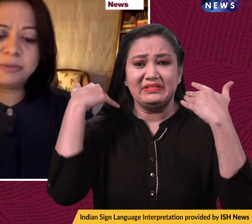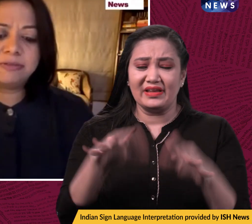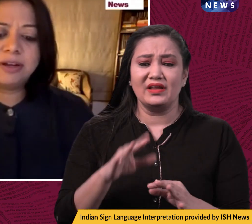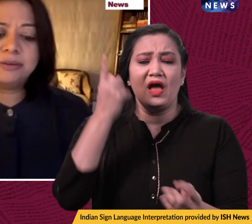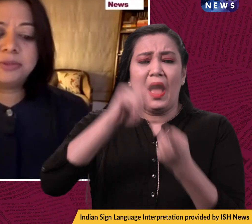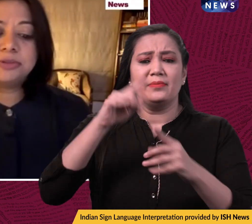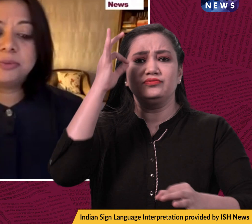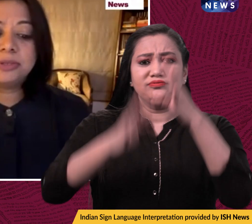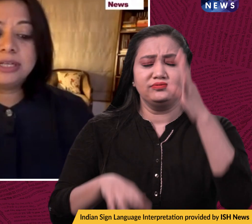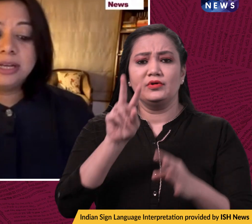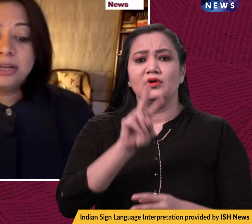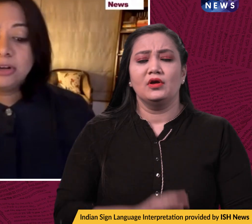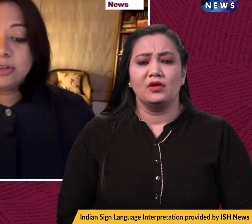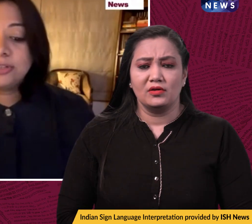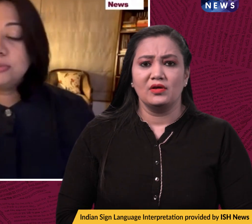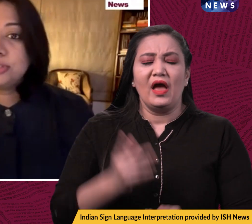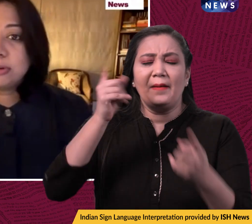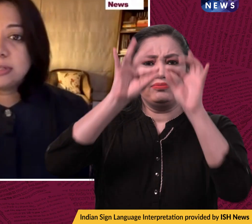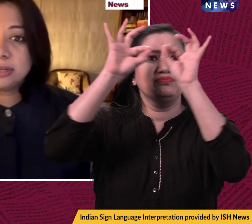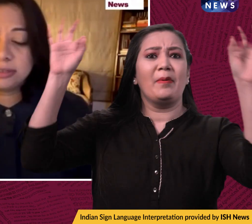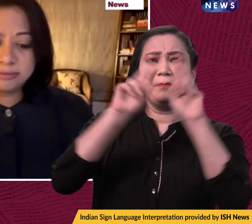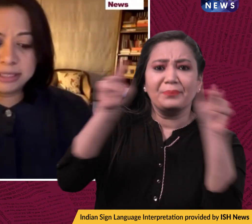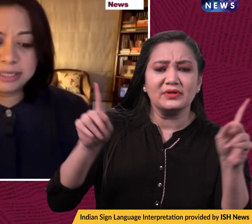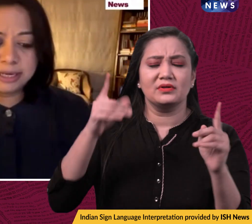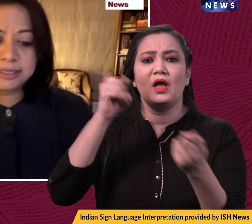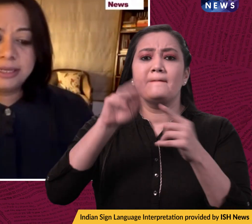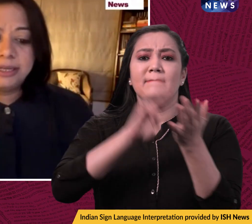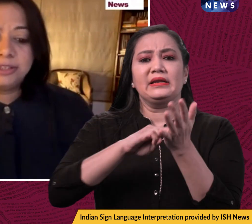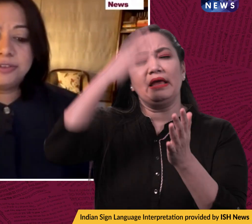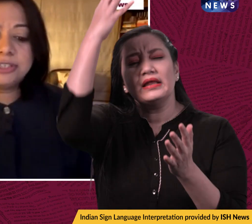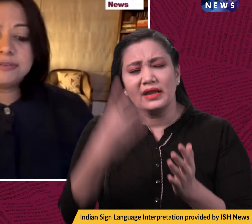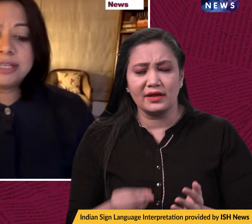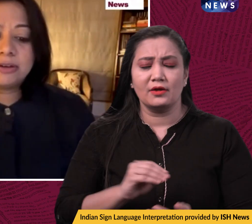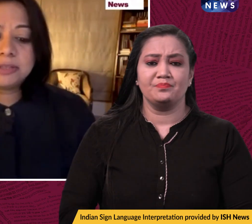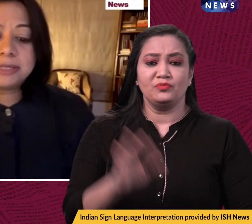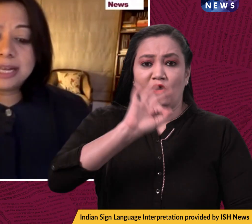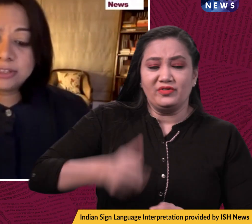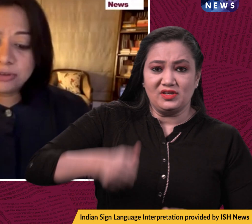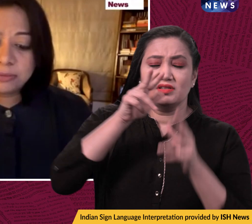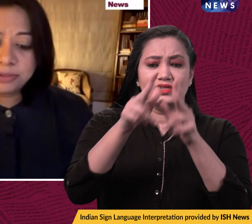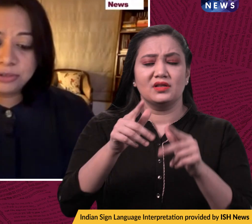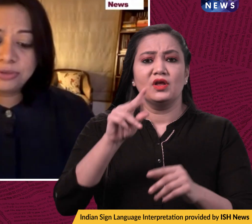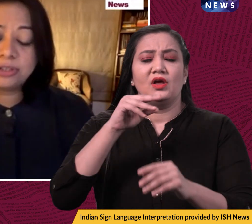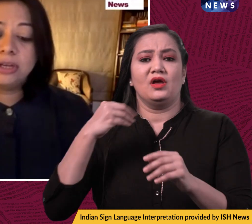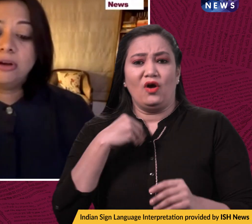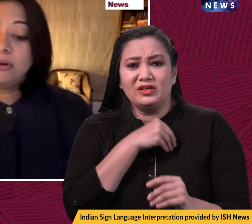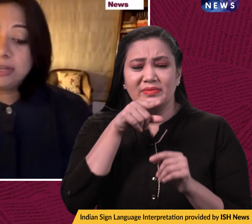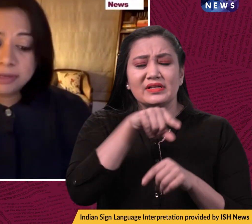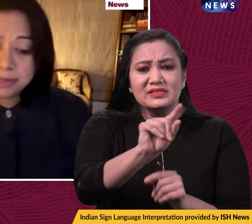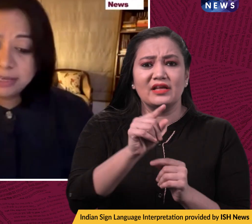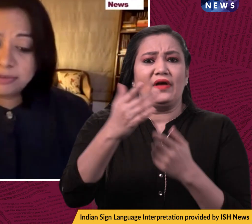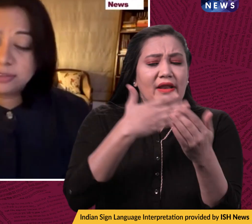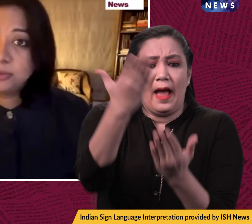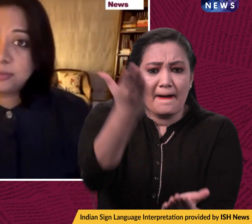in the hospital fire, which was reportedly caused due to a short circuit on Monday night. The officials have said the hospital has not produced or